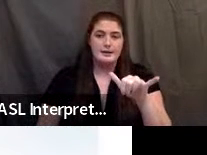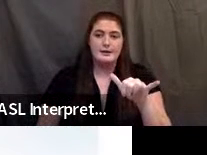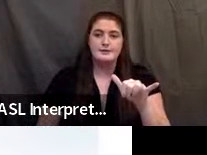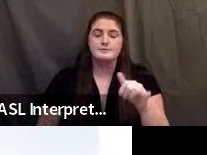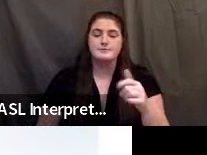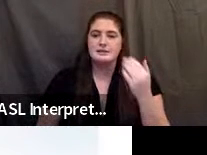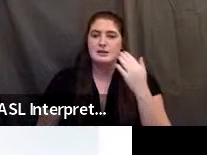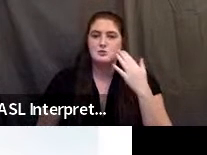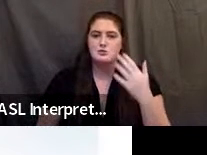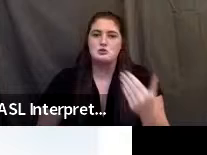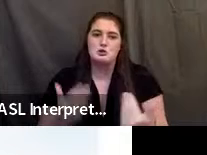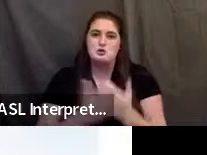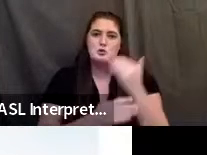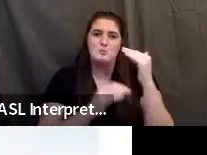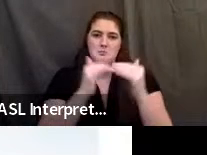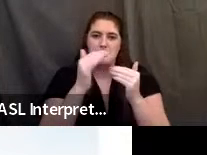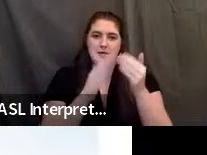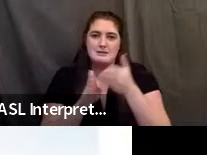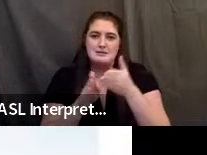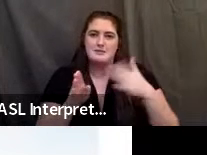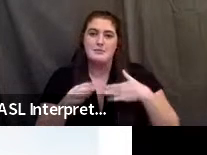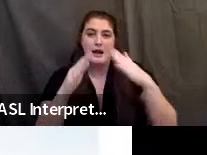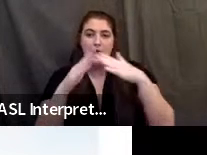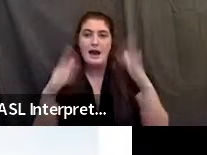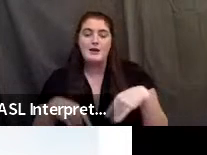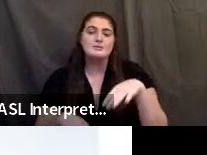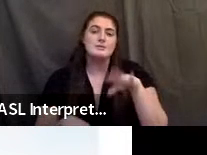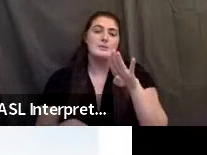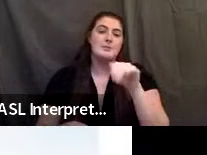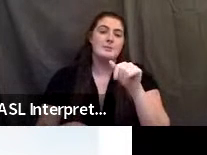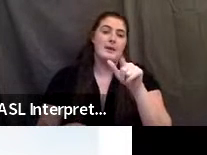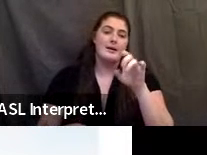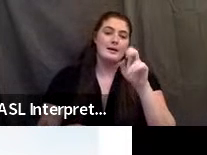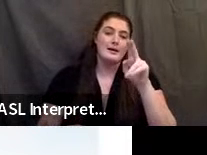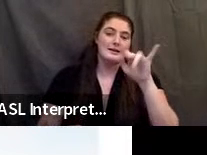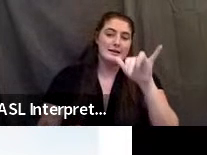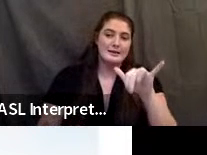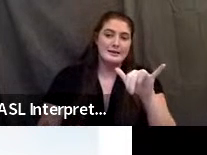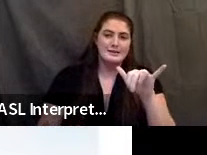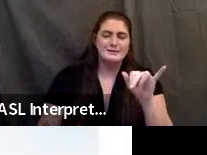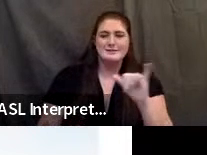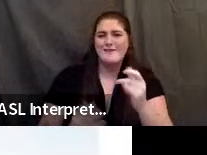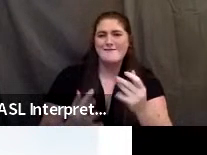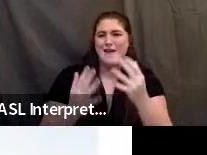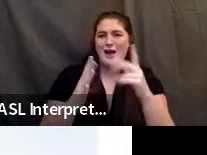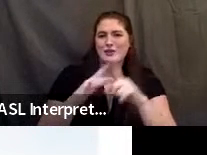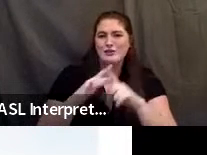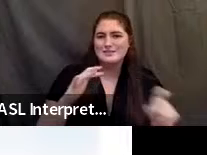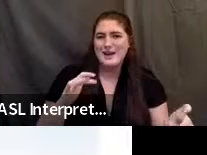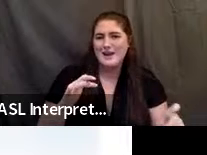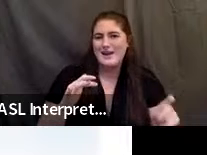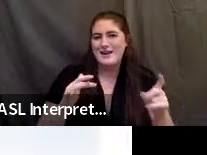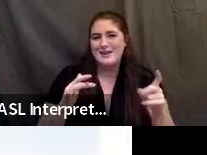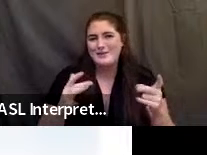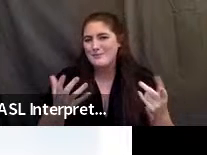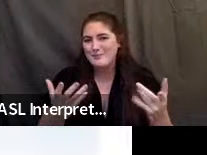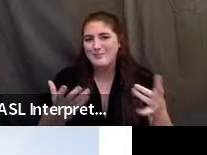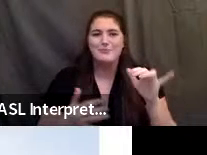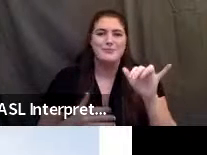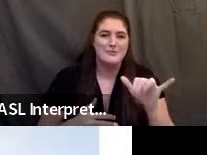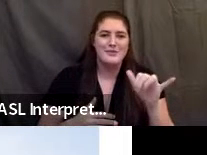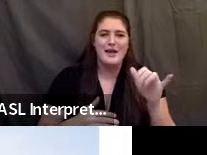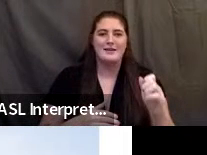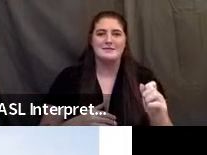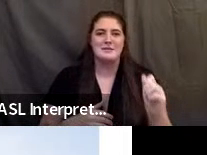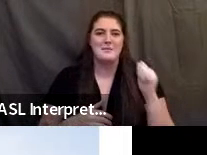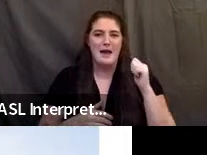next to mine, and the balconies, the kind of fire escape, kind of balcony / fire escape, egress at the back of the